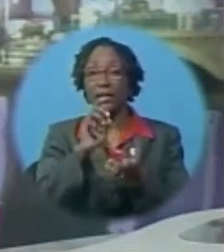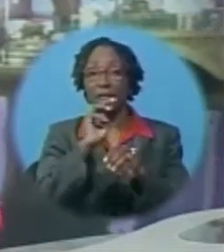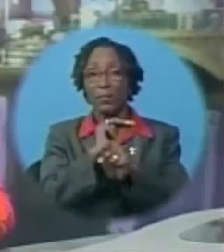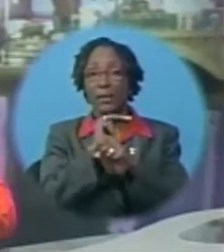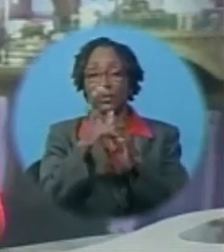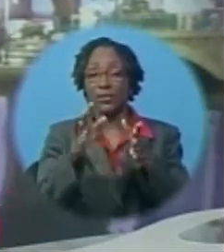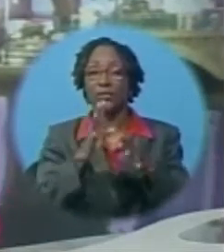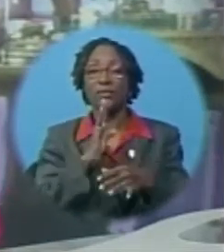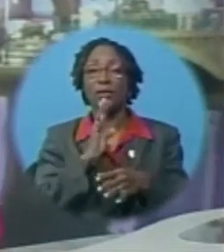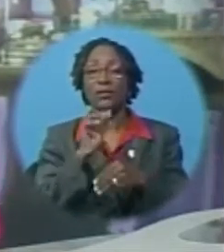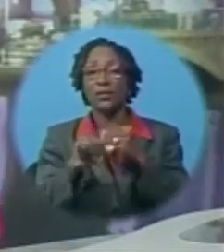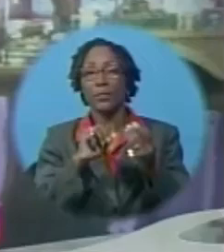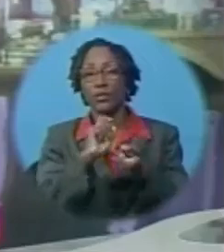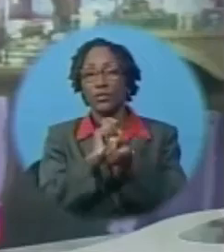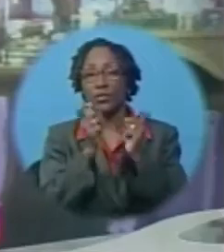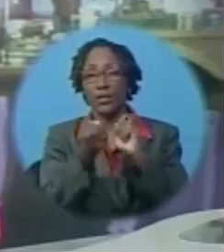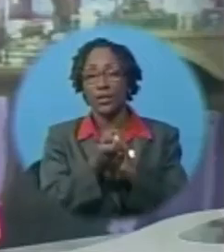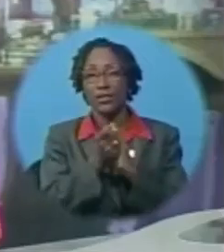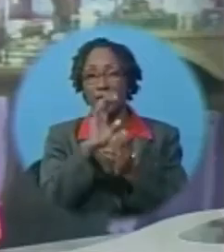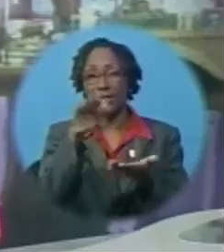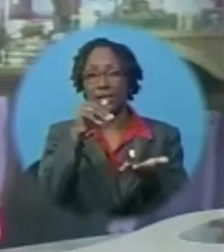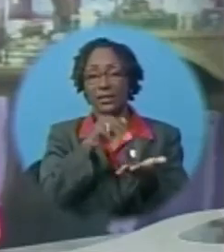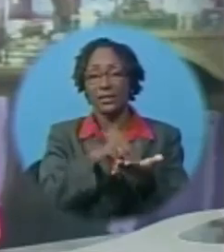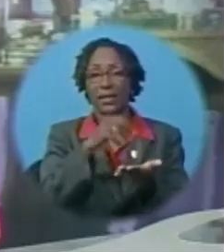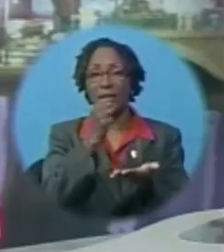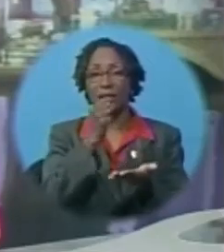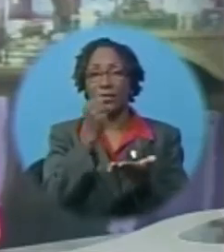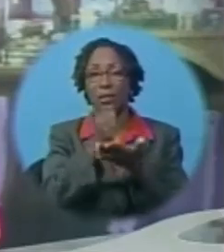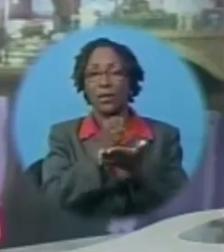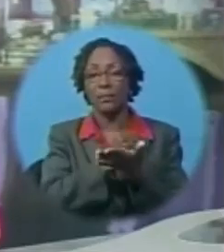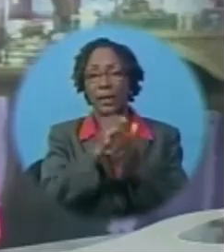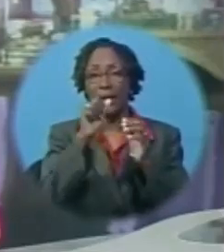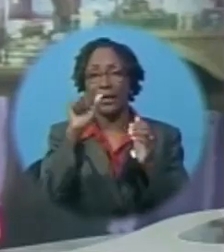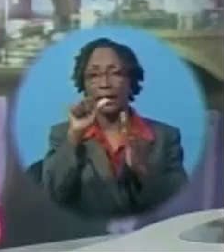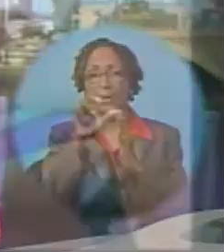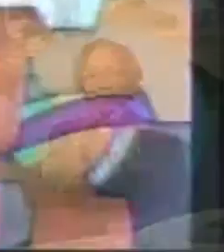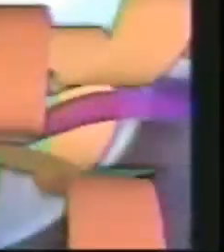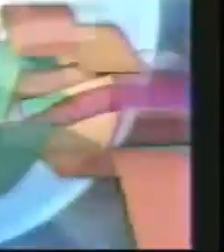the Central Bank Act. We'll have that story and more after this break.